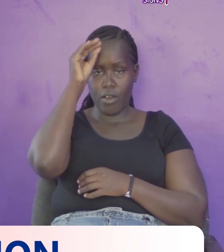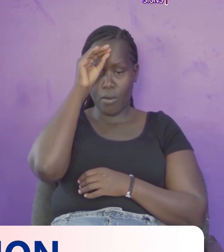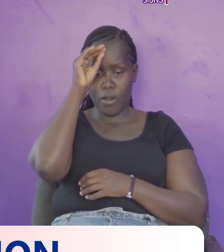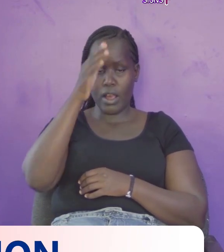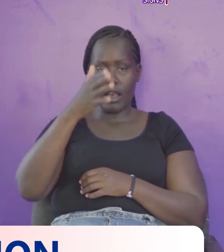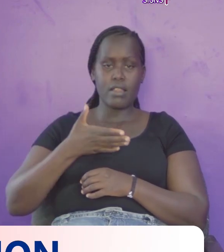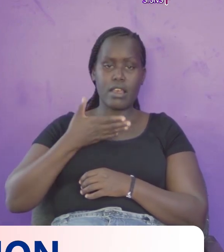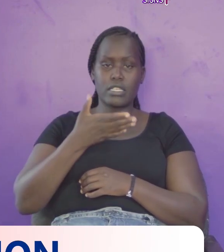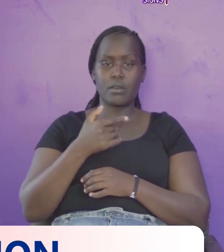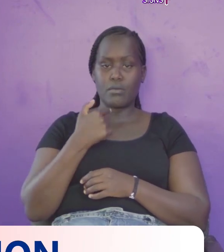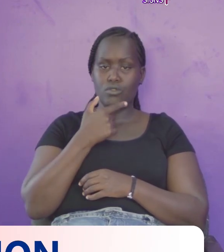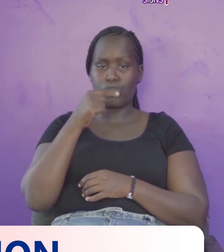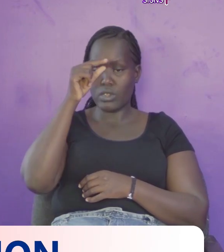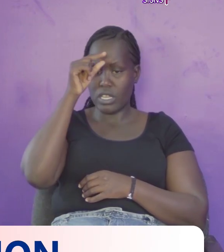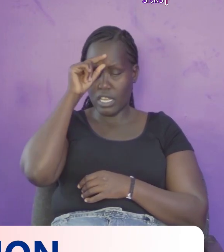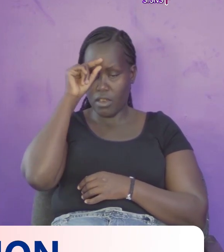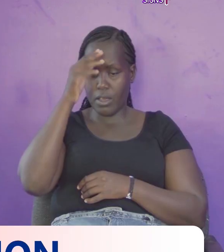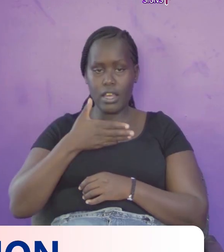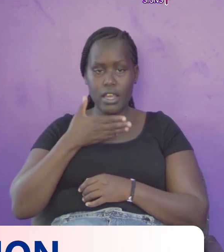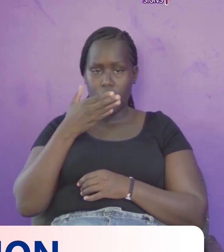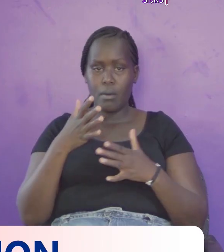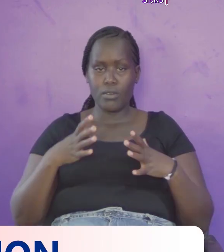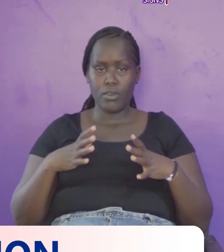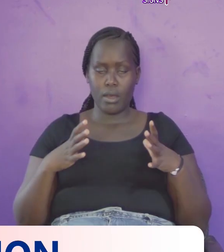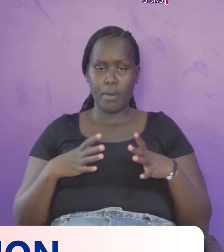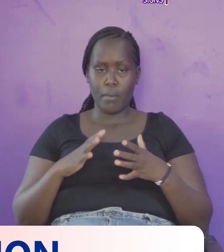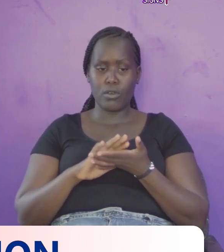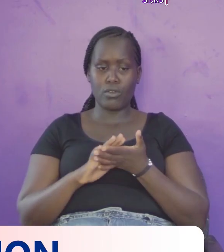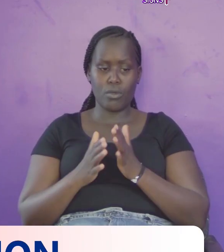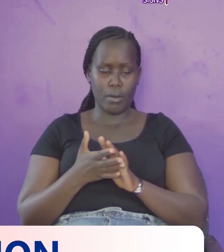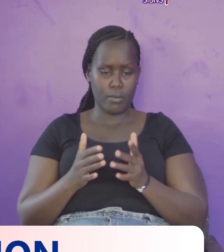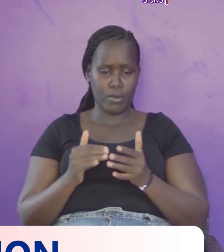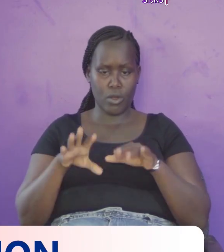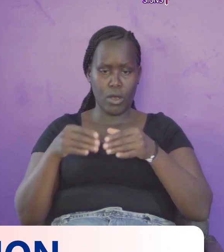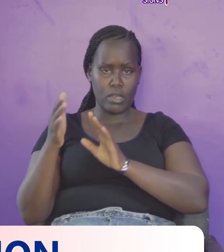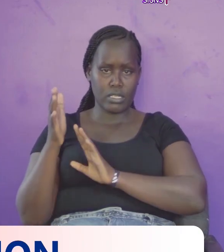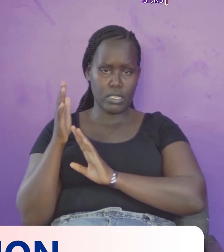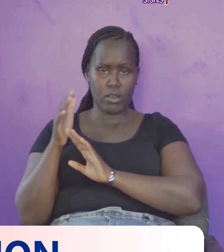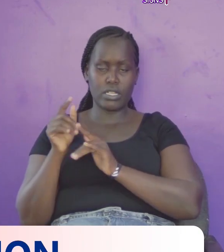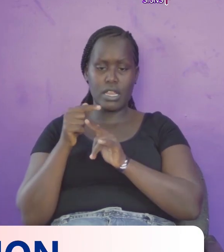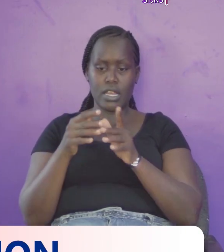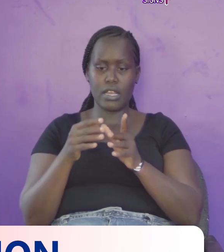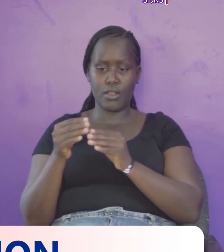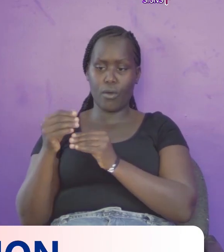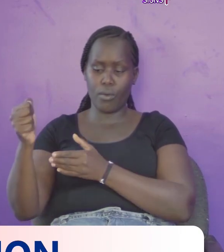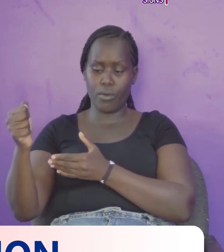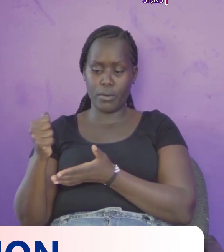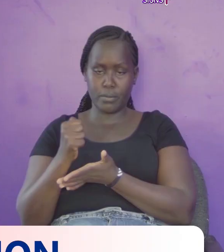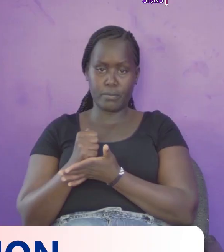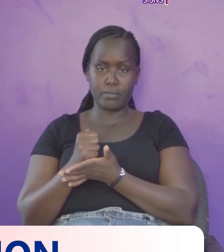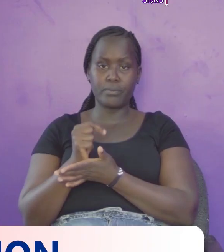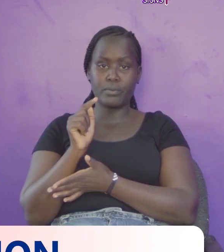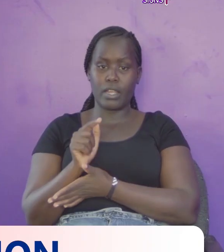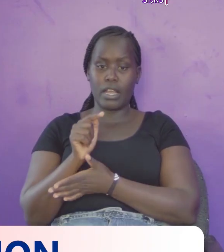answerable to the government. They are answerable to the people. So to beef up their securities, they go and hire these